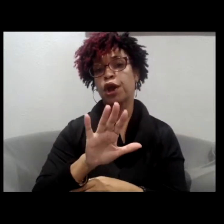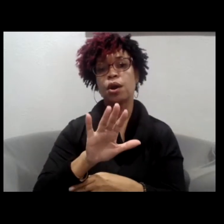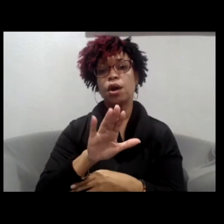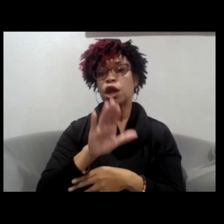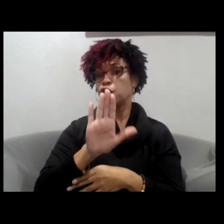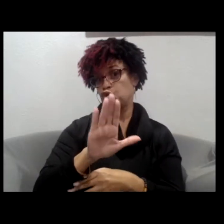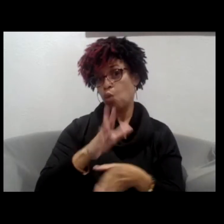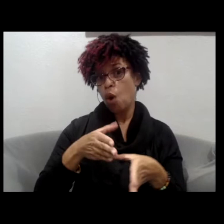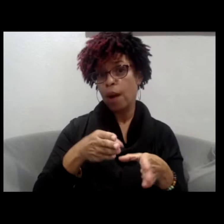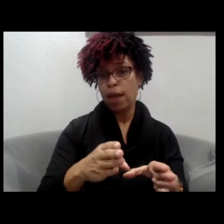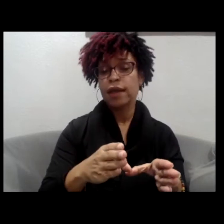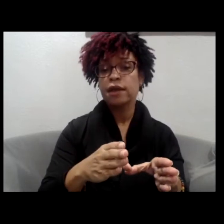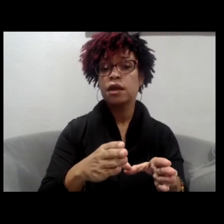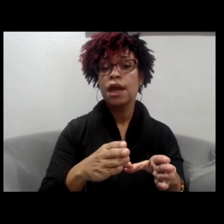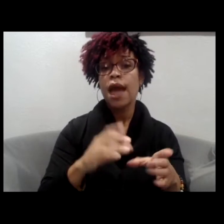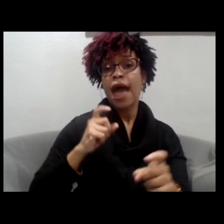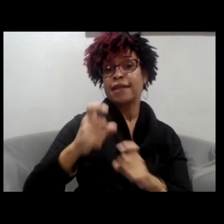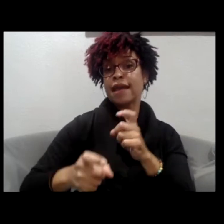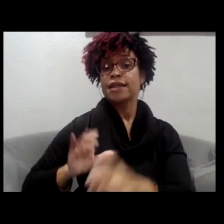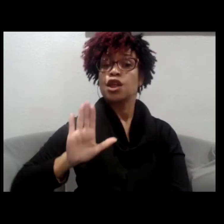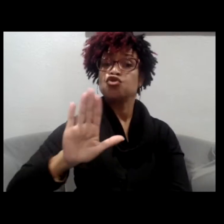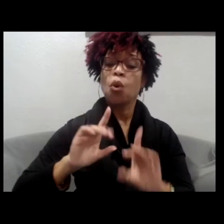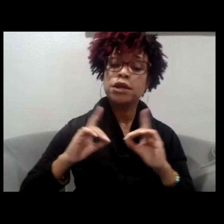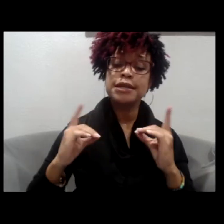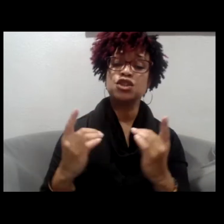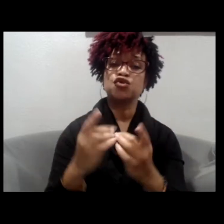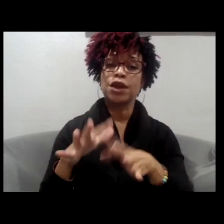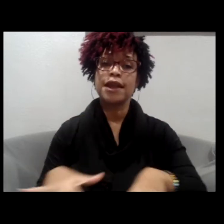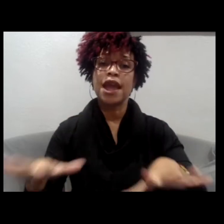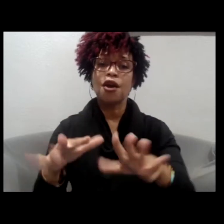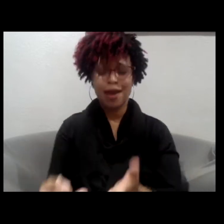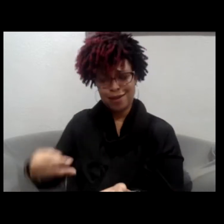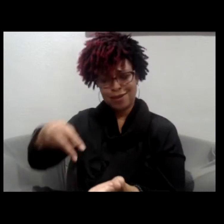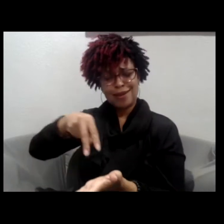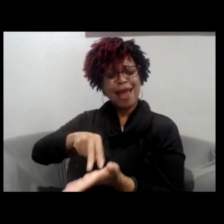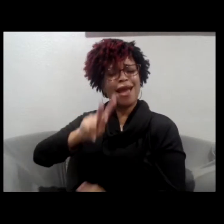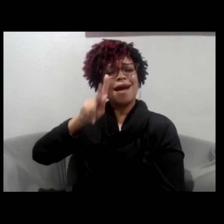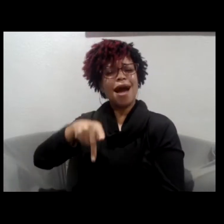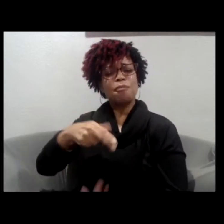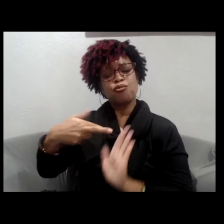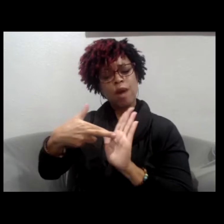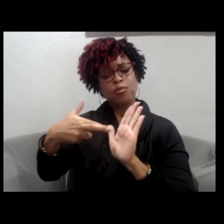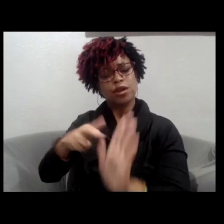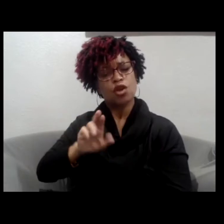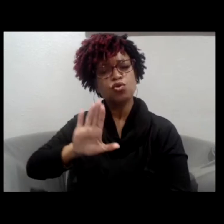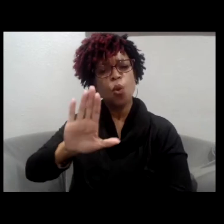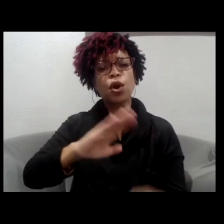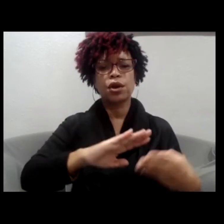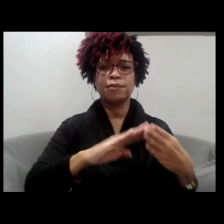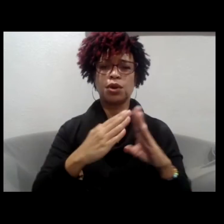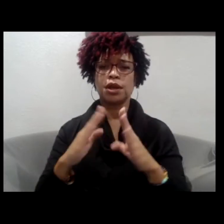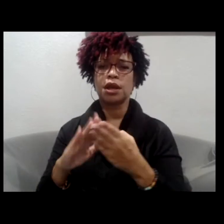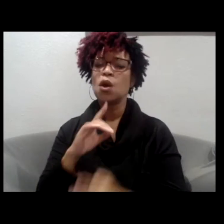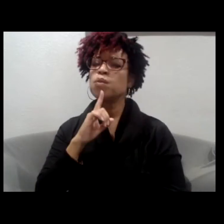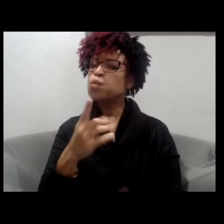capacity as delegates in your district to stand up and represent your community. We really want to